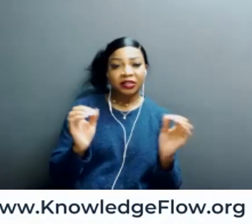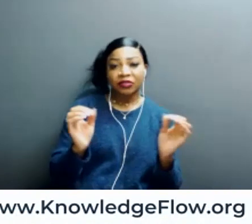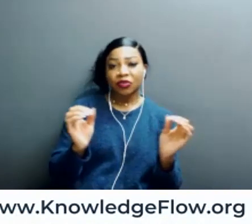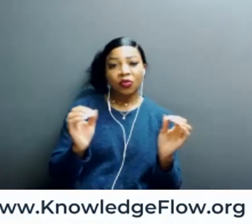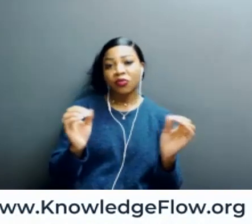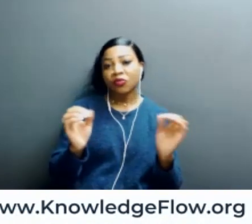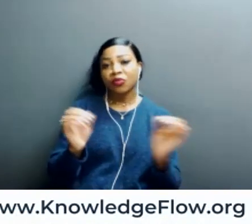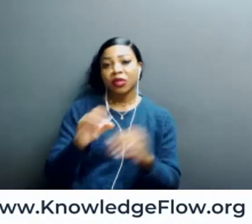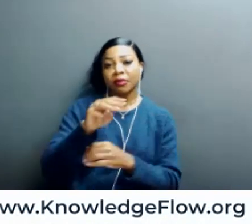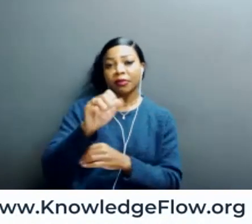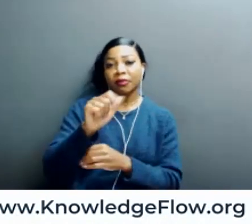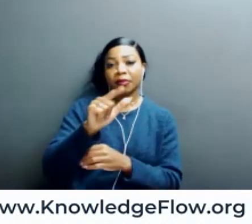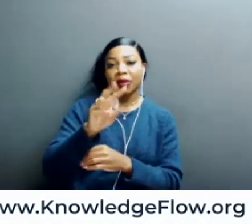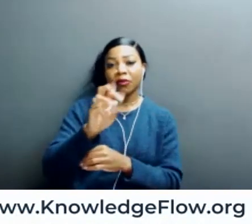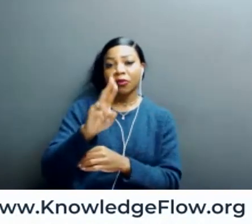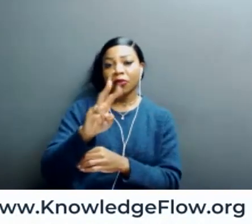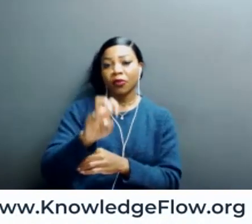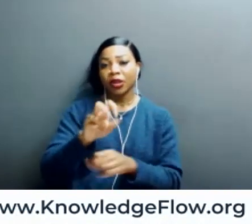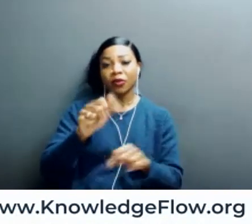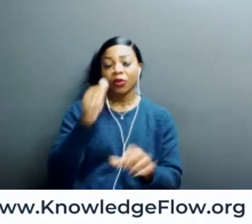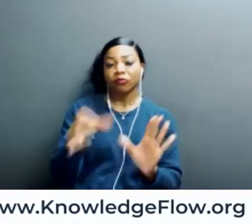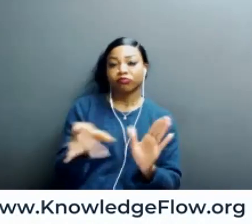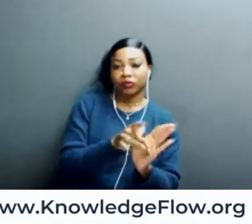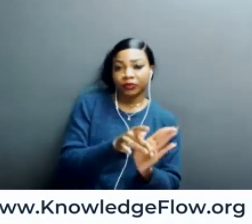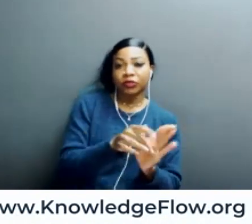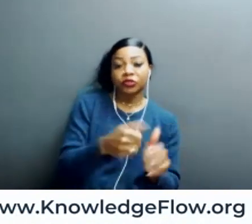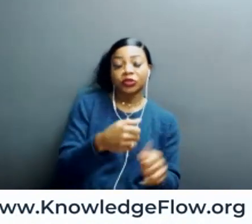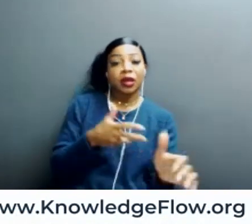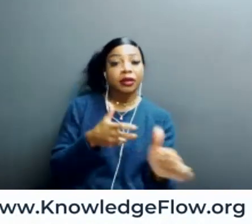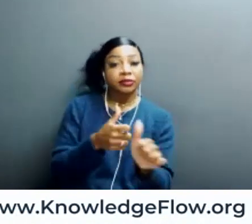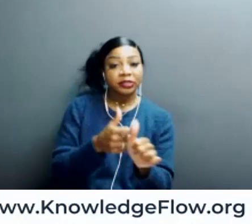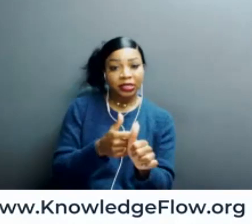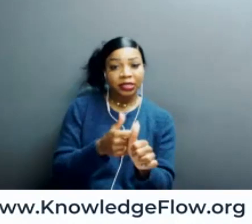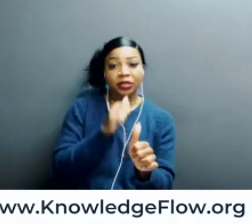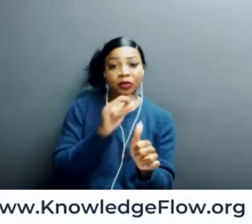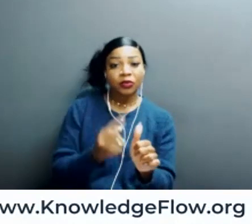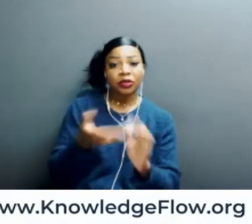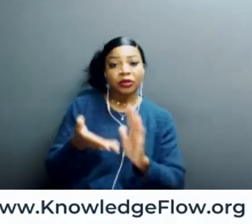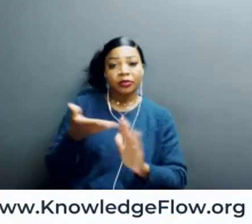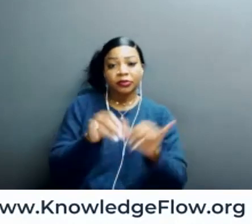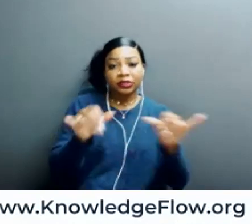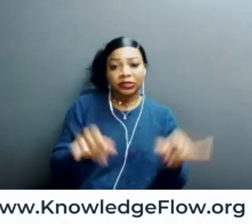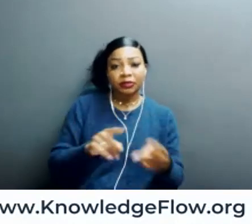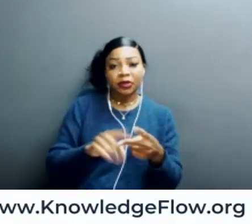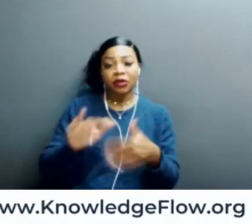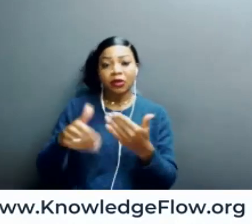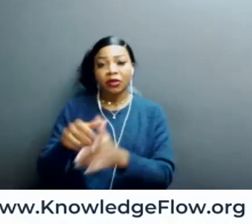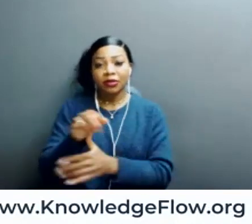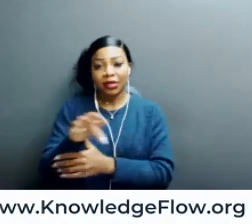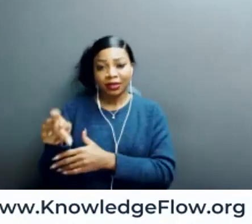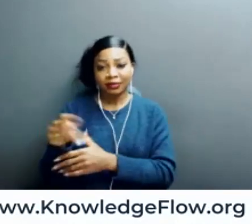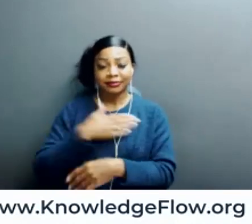ransomware of some sort so you want to make sure that you update not just your operating system but your applications as well